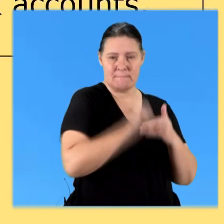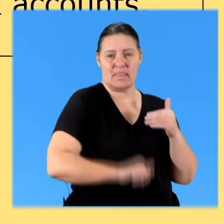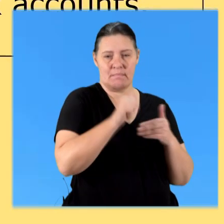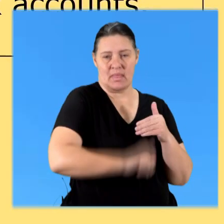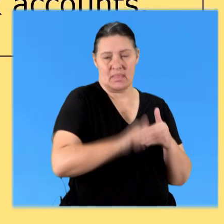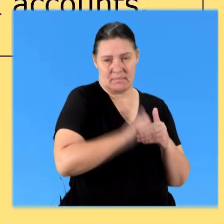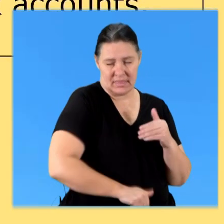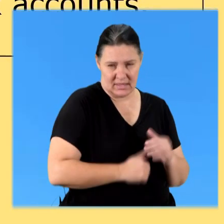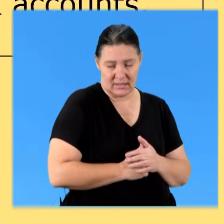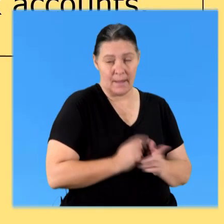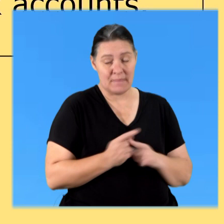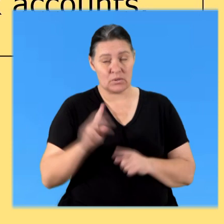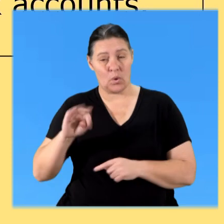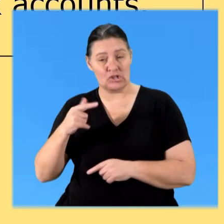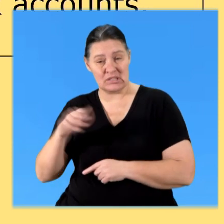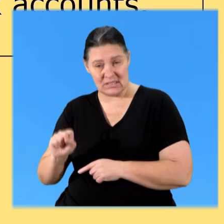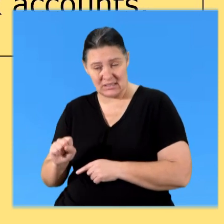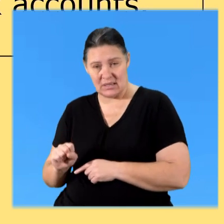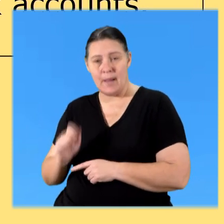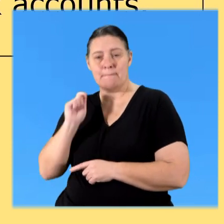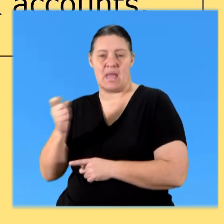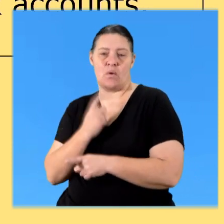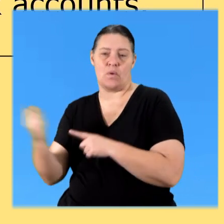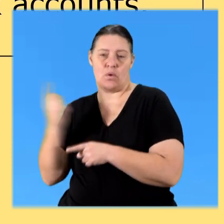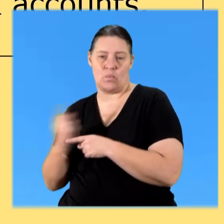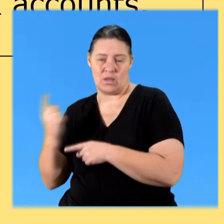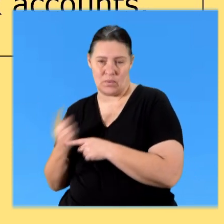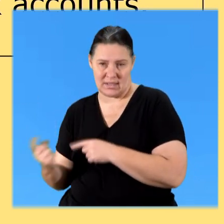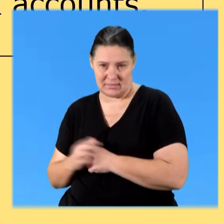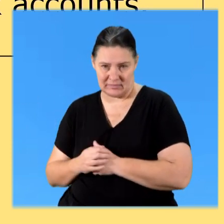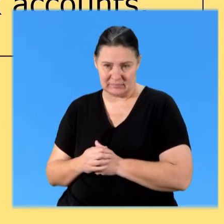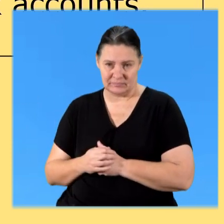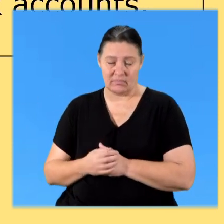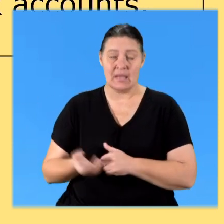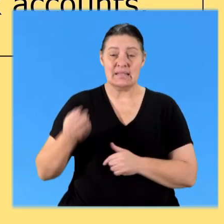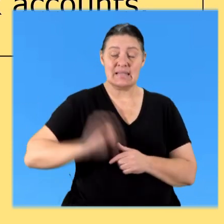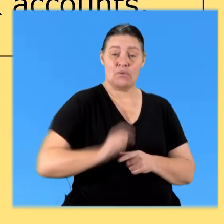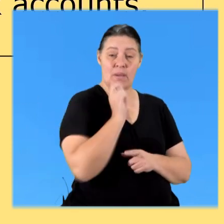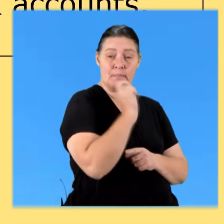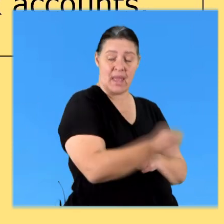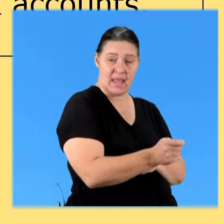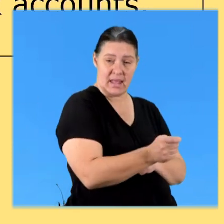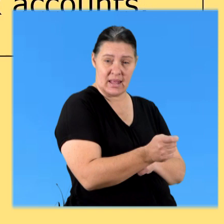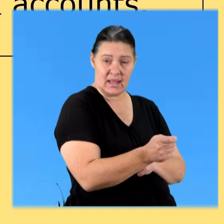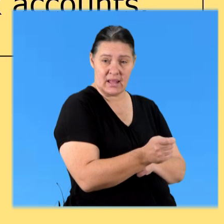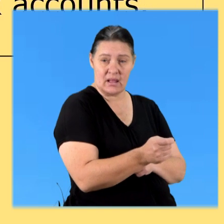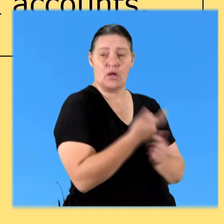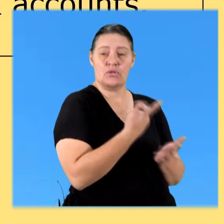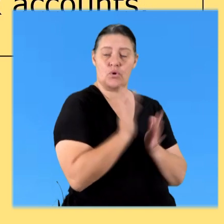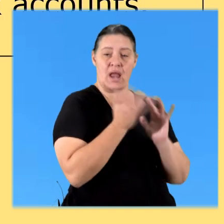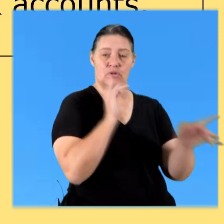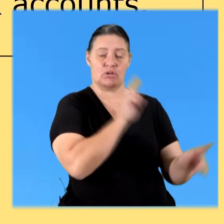paid monthly, but wages are paid weekly. Salaries are paid